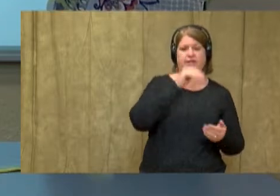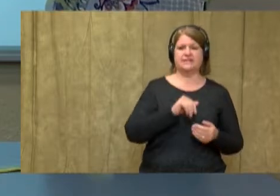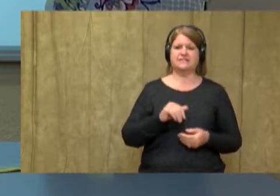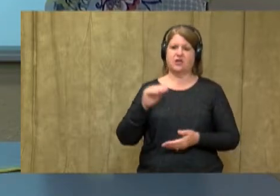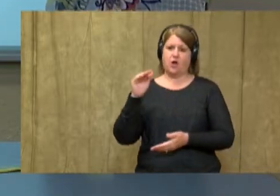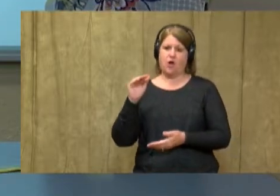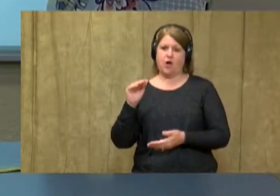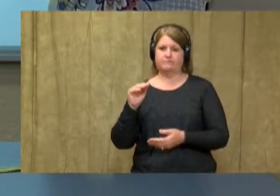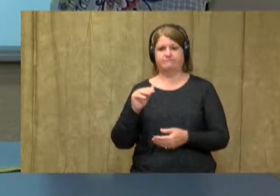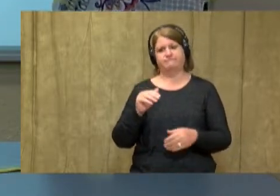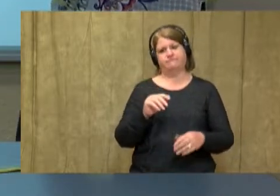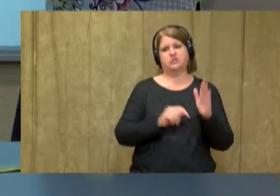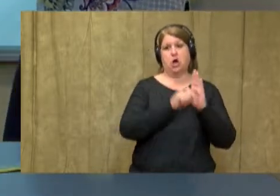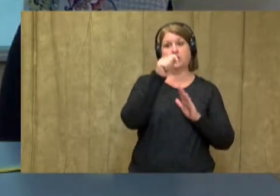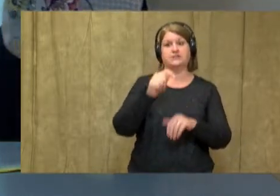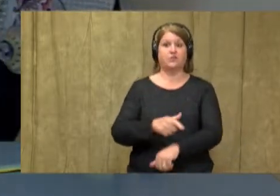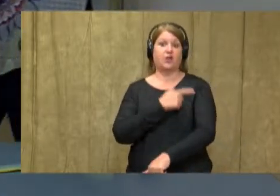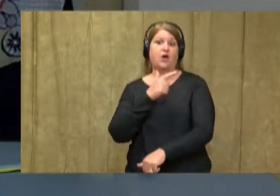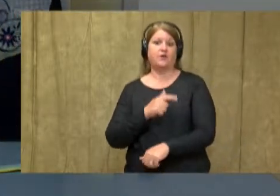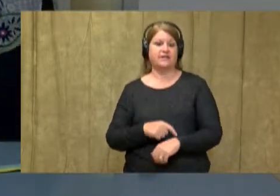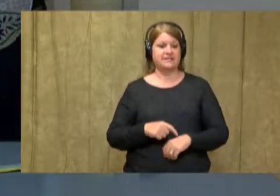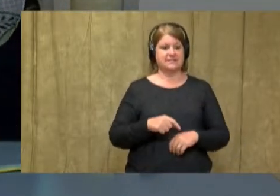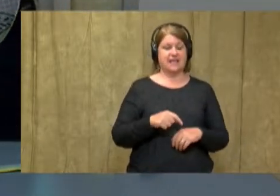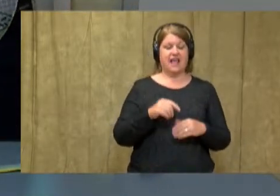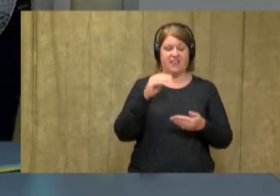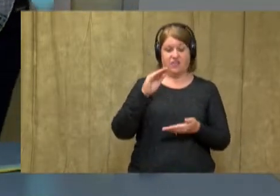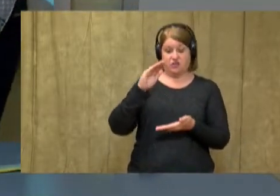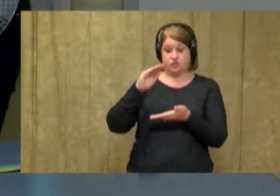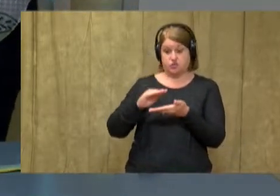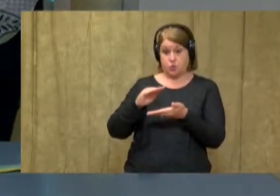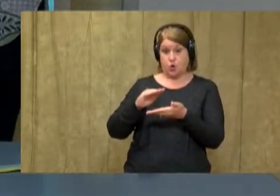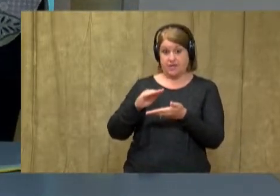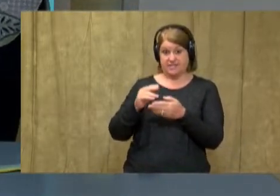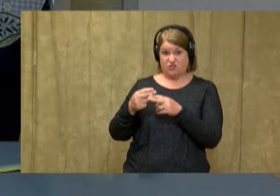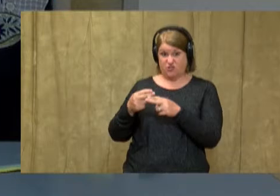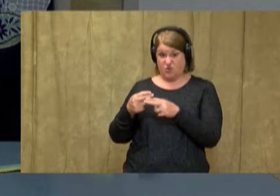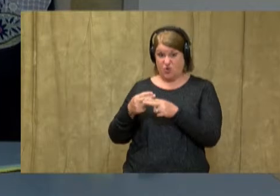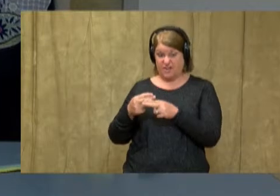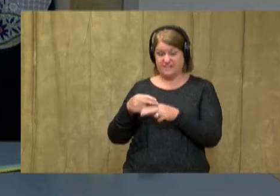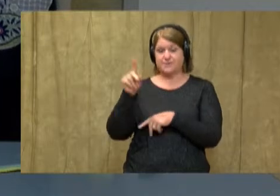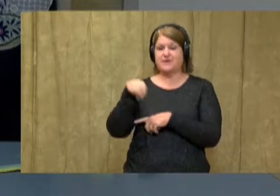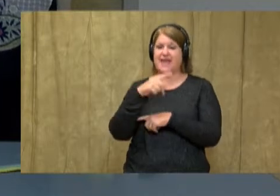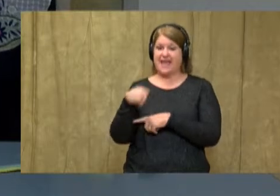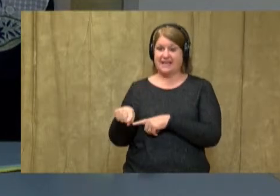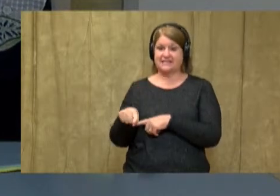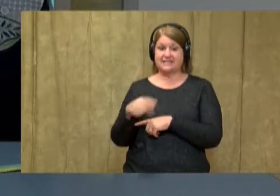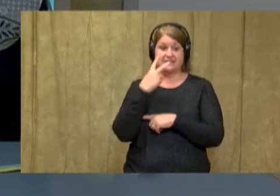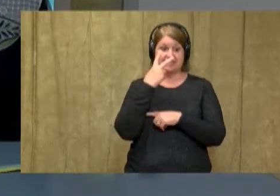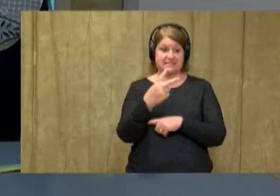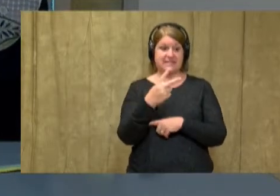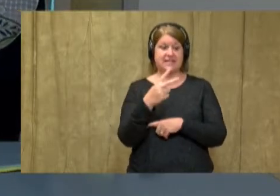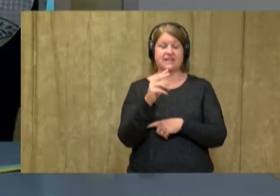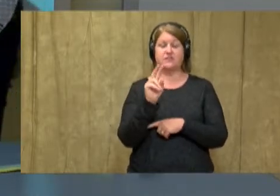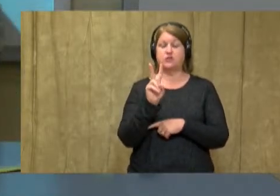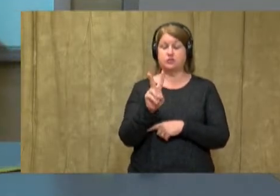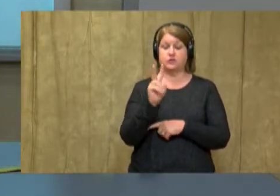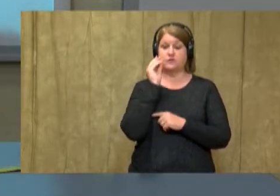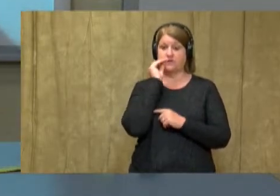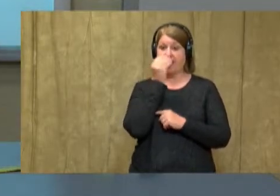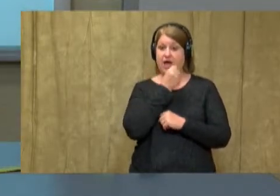Put an X on the shortest, okay? So looking at my two flowers, I put